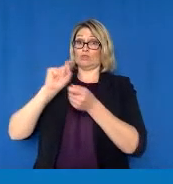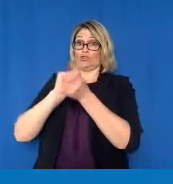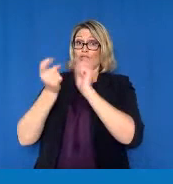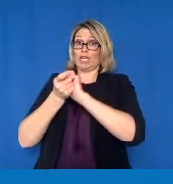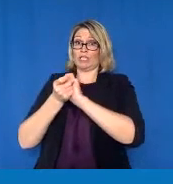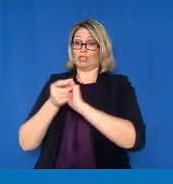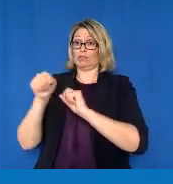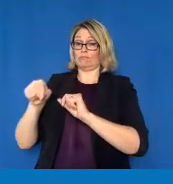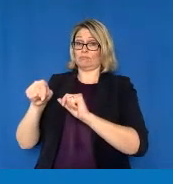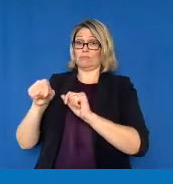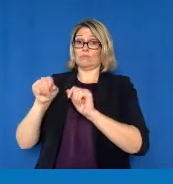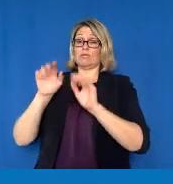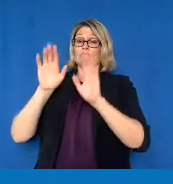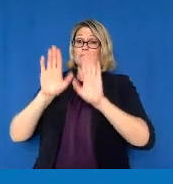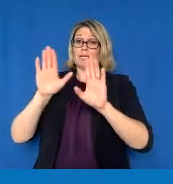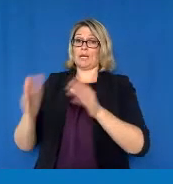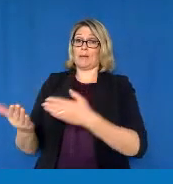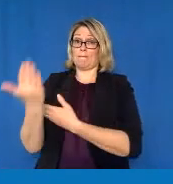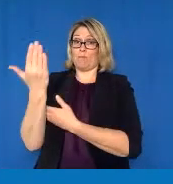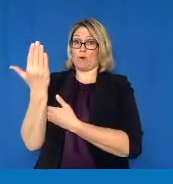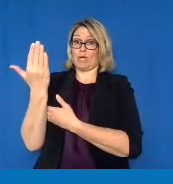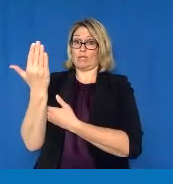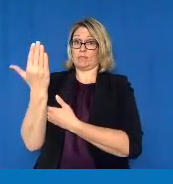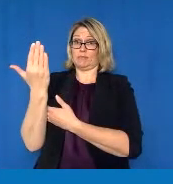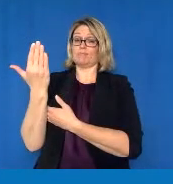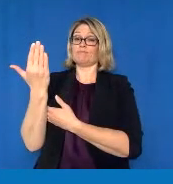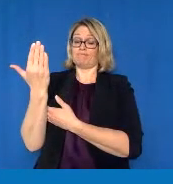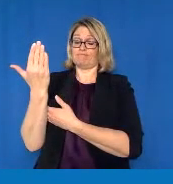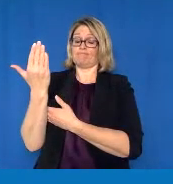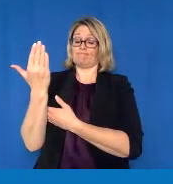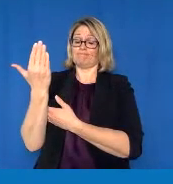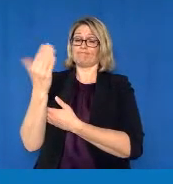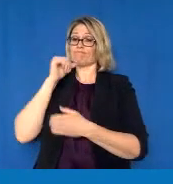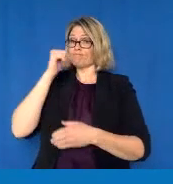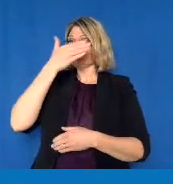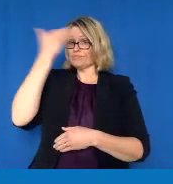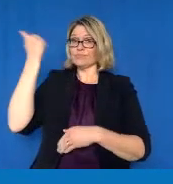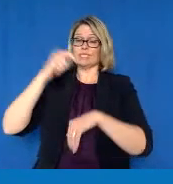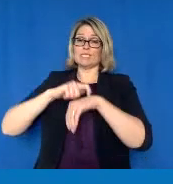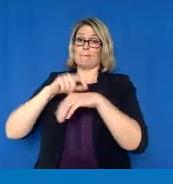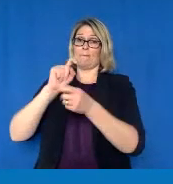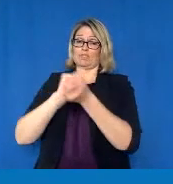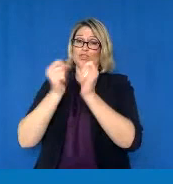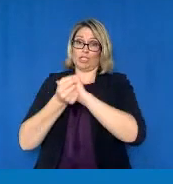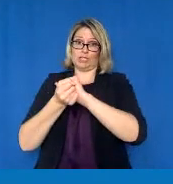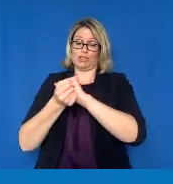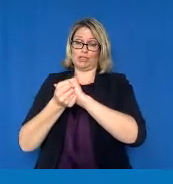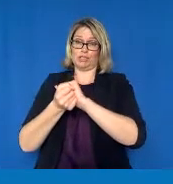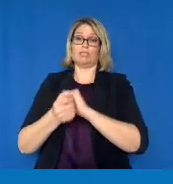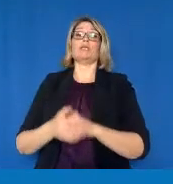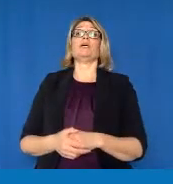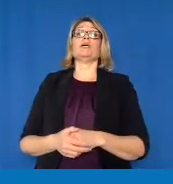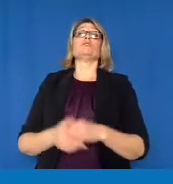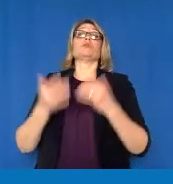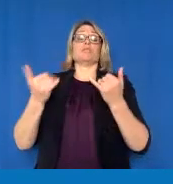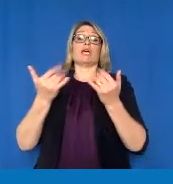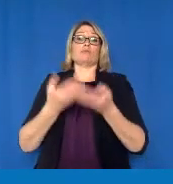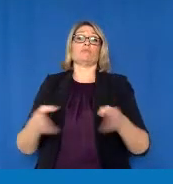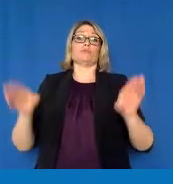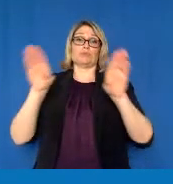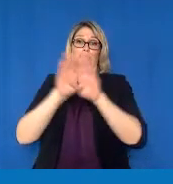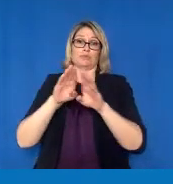les horaires. Don't forget to move your clocks forward Sunday morning. Thank you much. That concludes today's update.